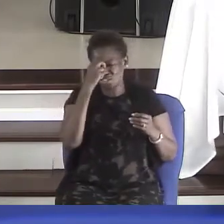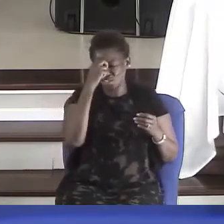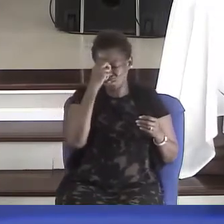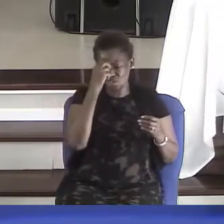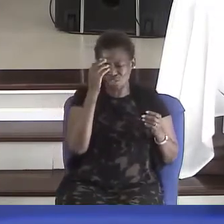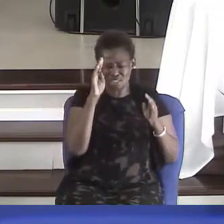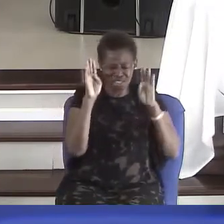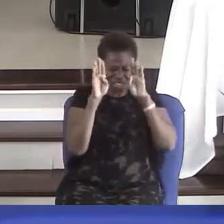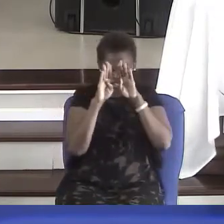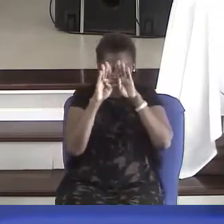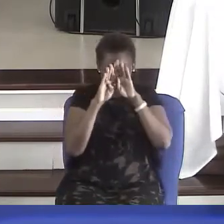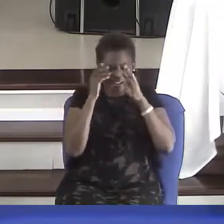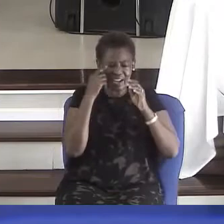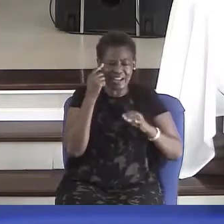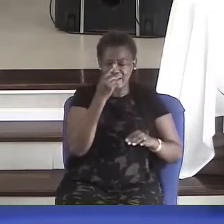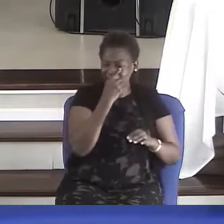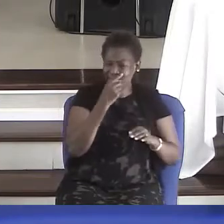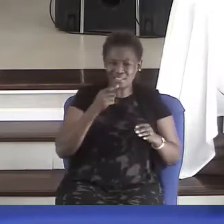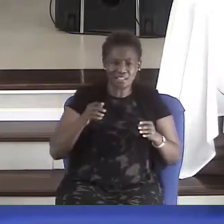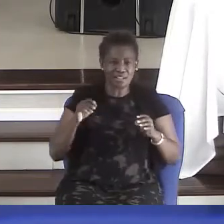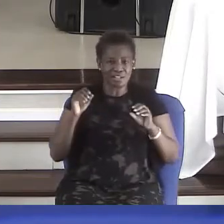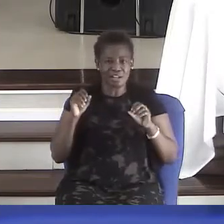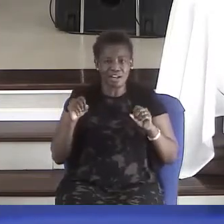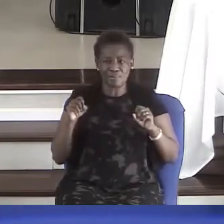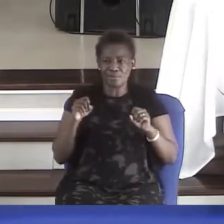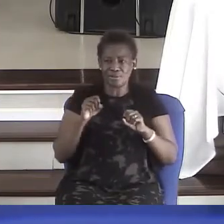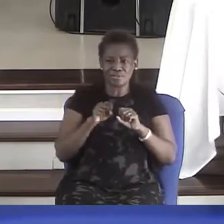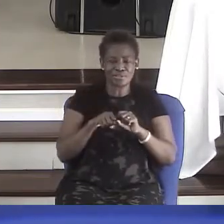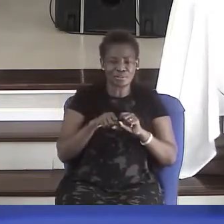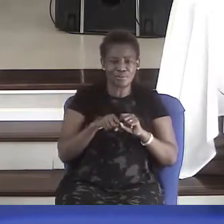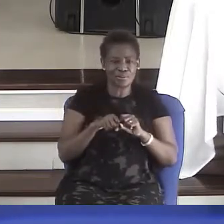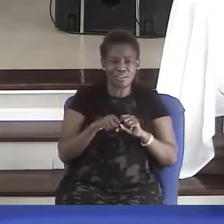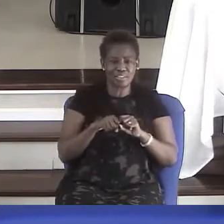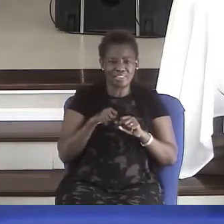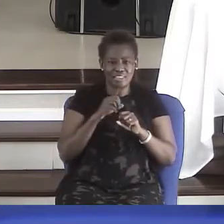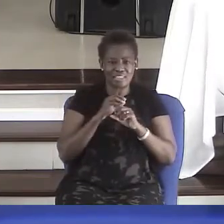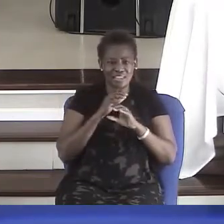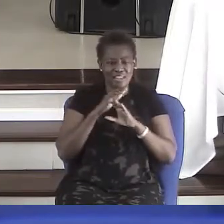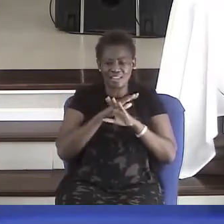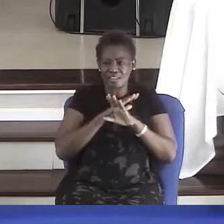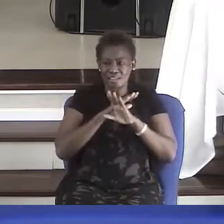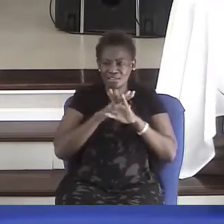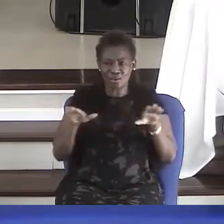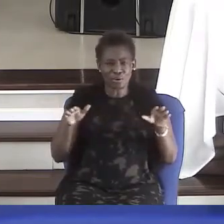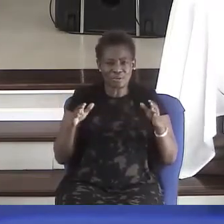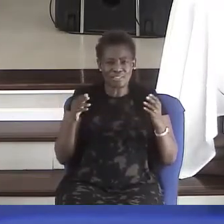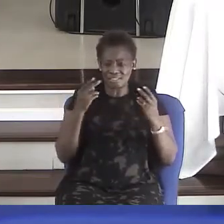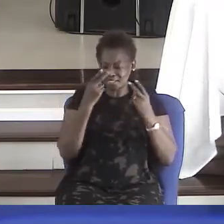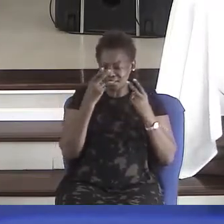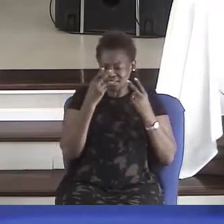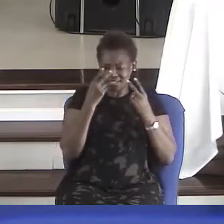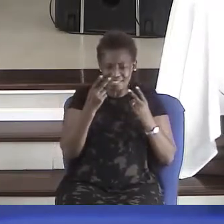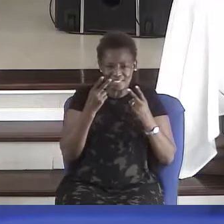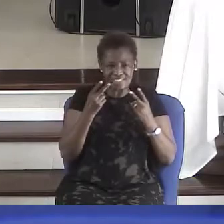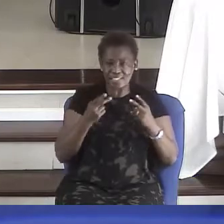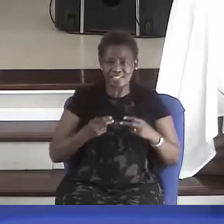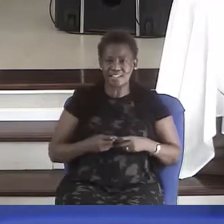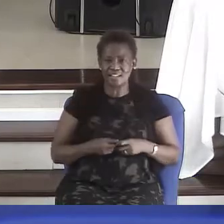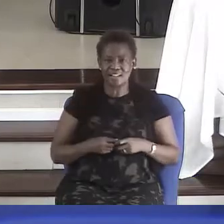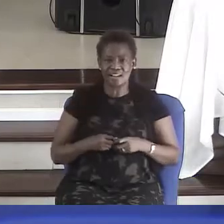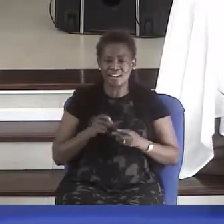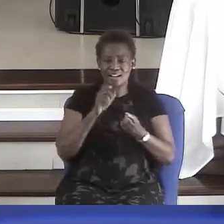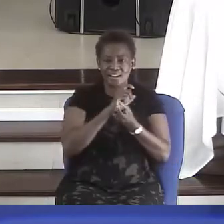with their eyes and hear with their ears and understand with their heart and convert and be